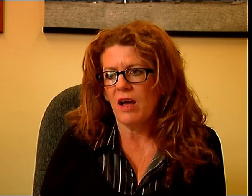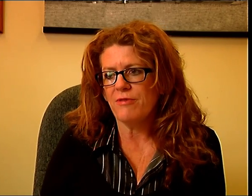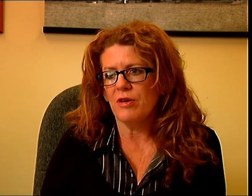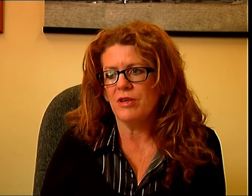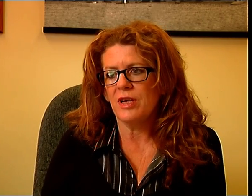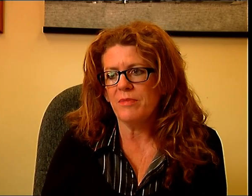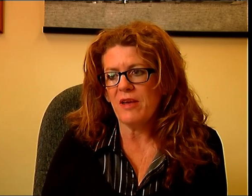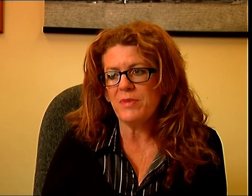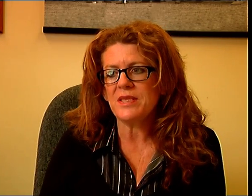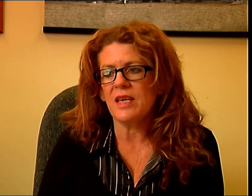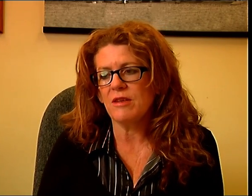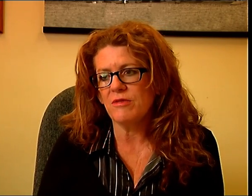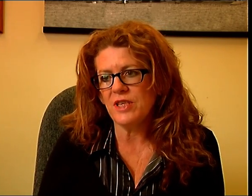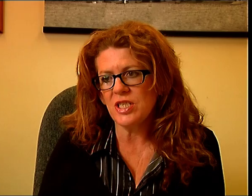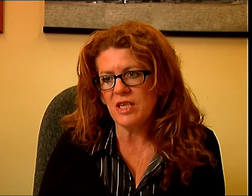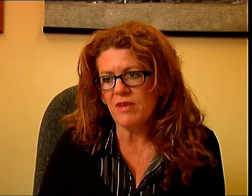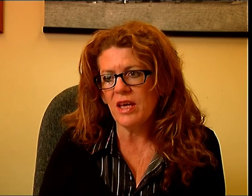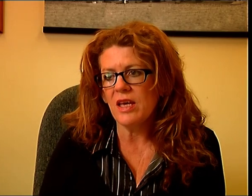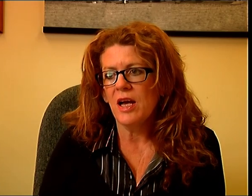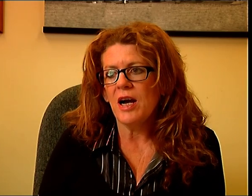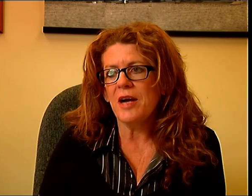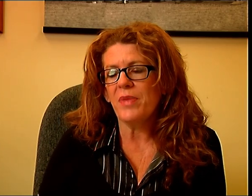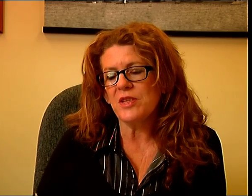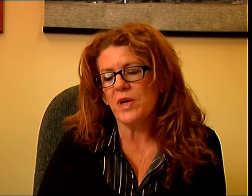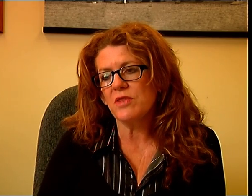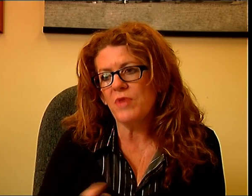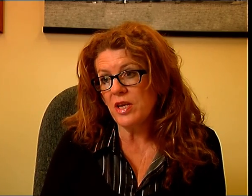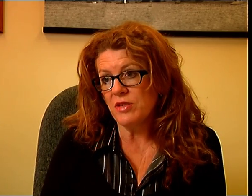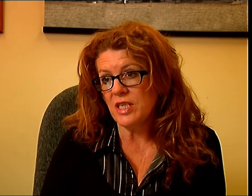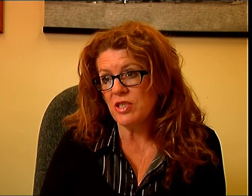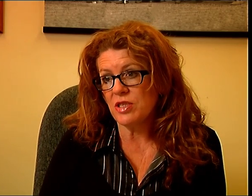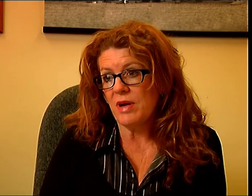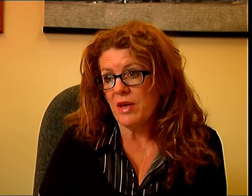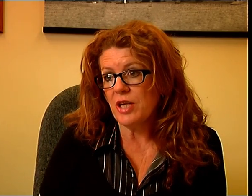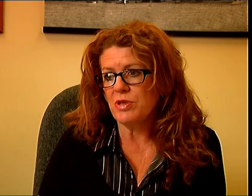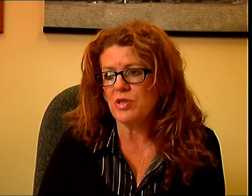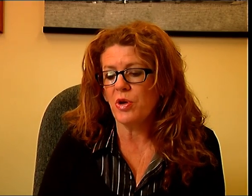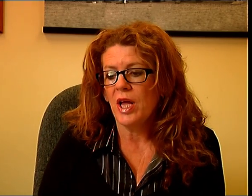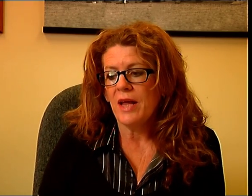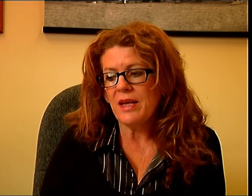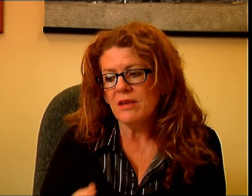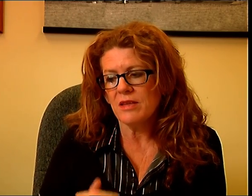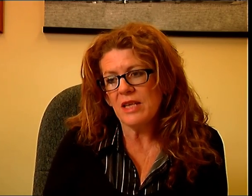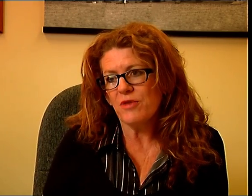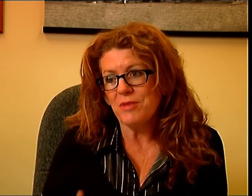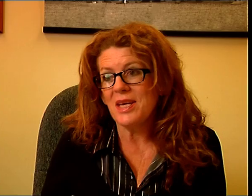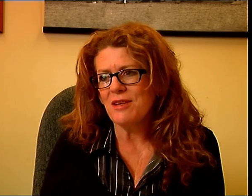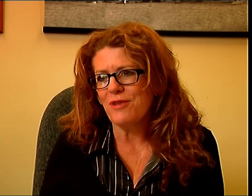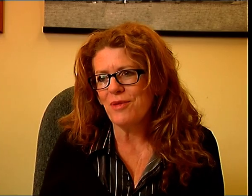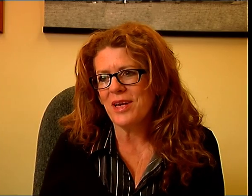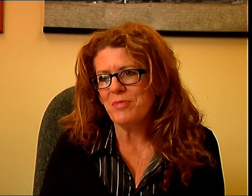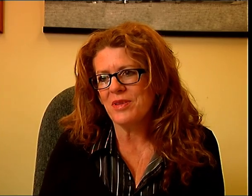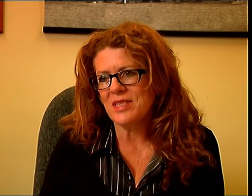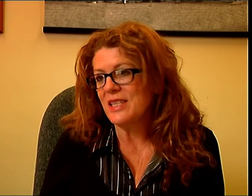going live on FBC and Fiji TV, as well as radio stations throughout the country. So then you've got the